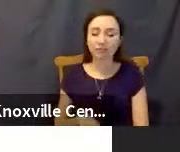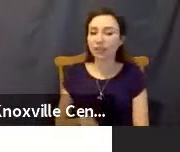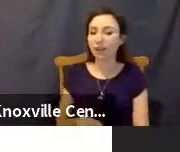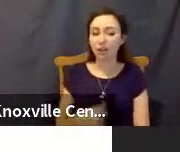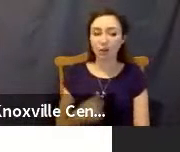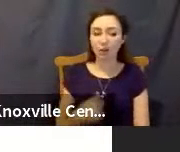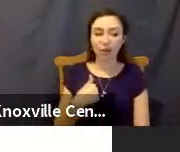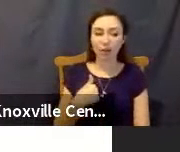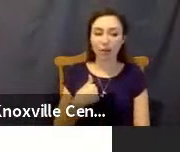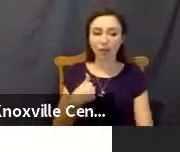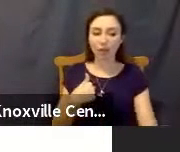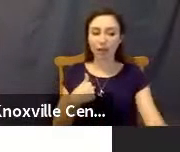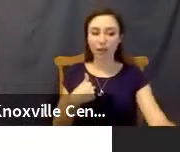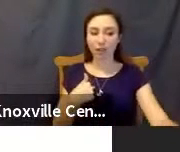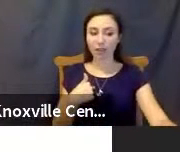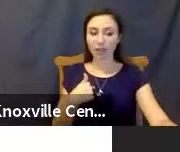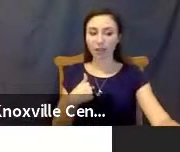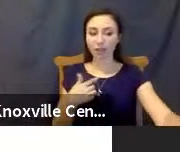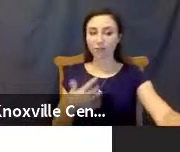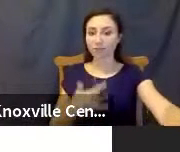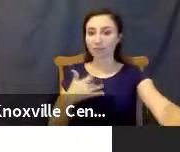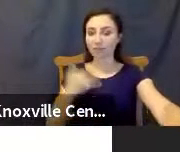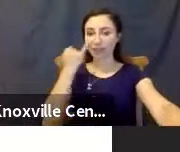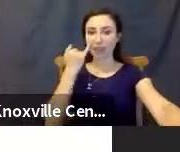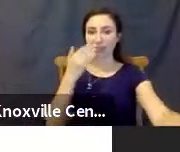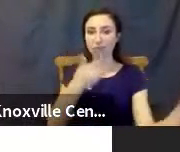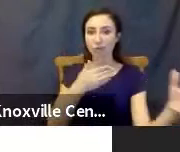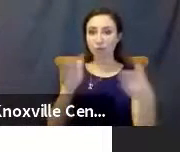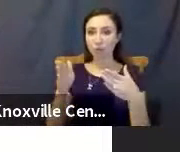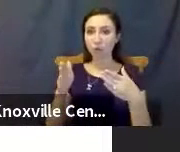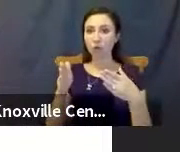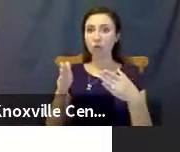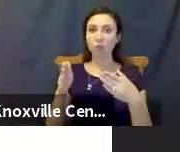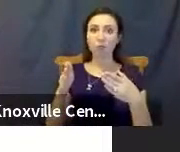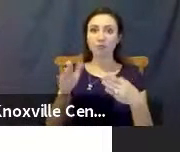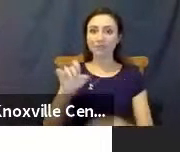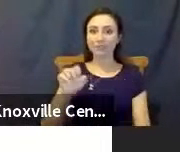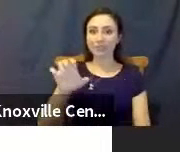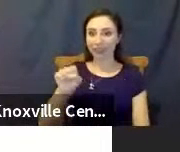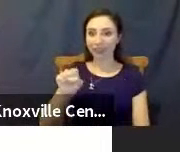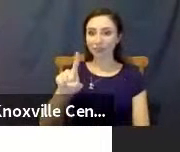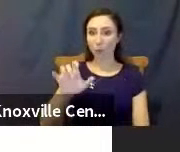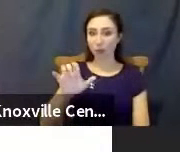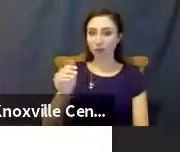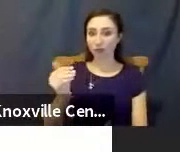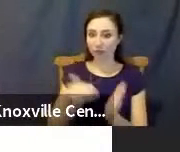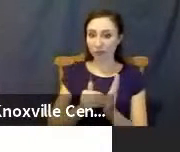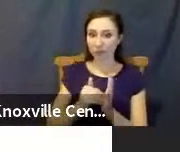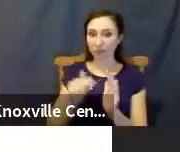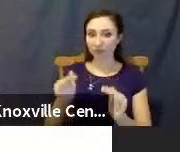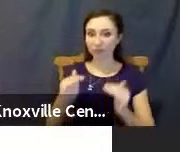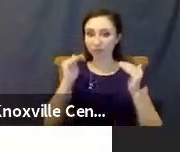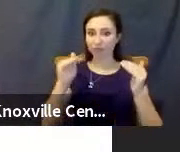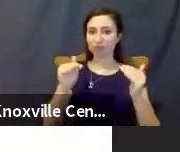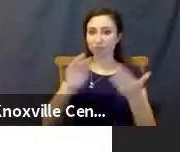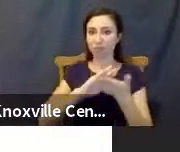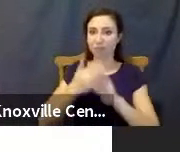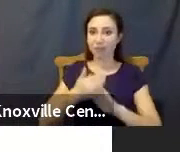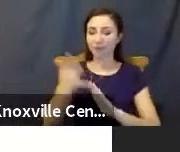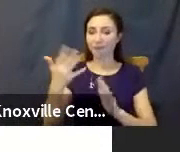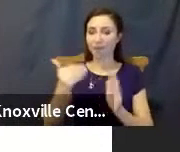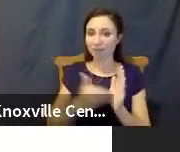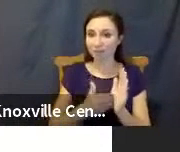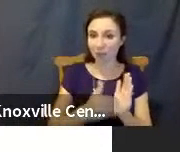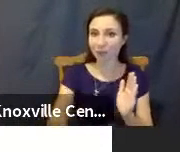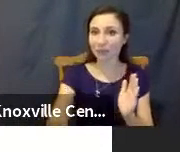I feel like, if we move the new cases per 100,000 up to 5, and that's just what's the margin there,